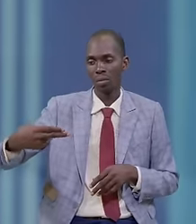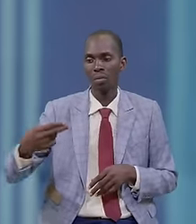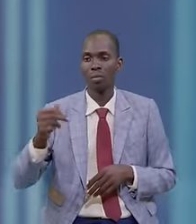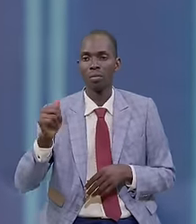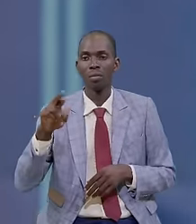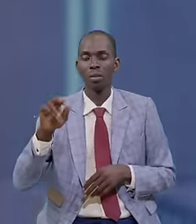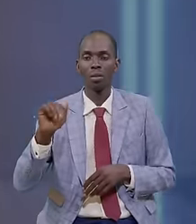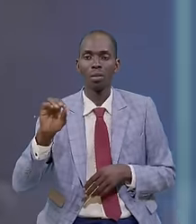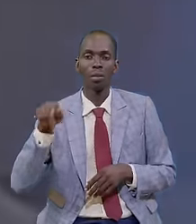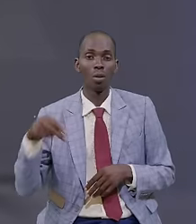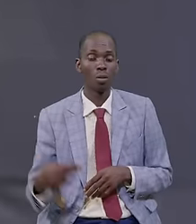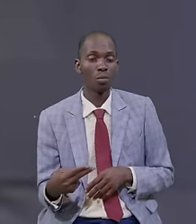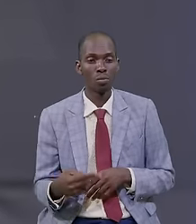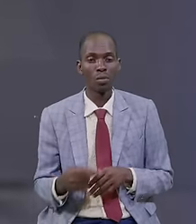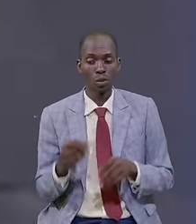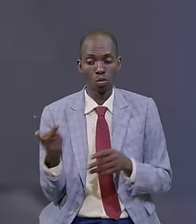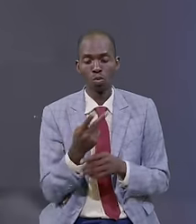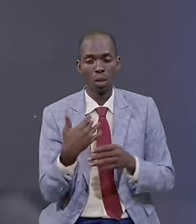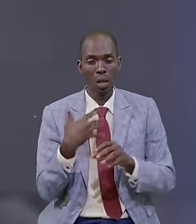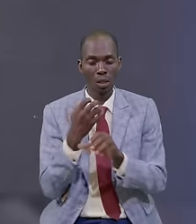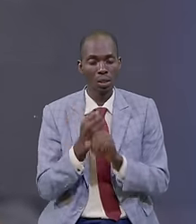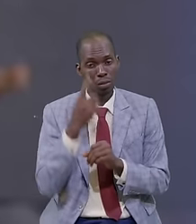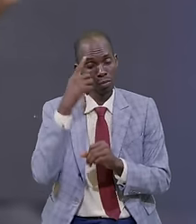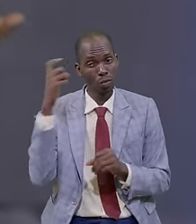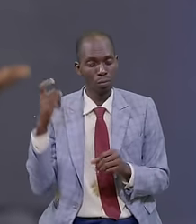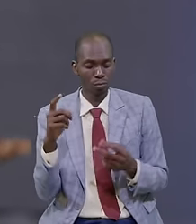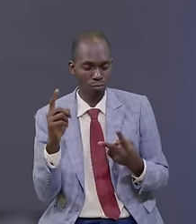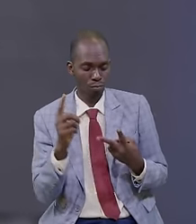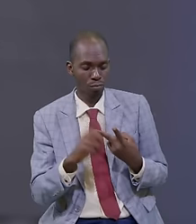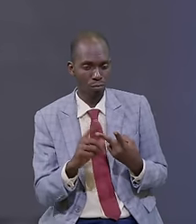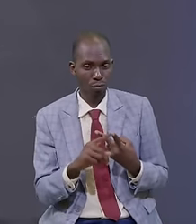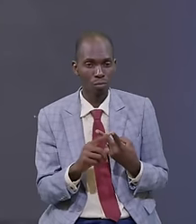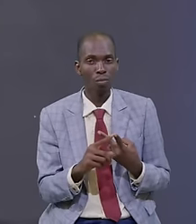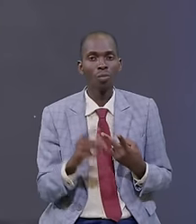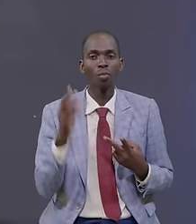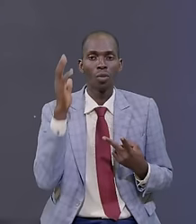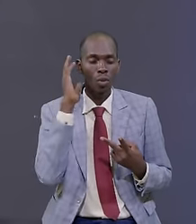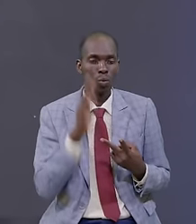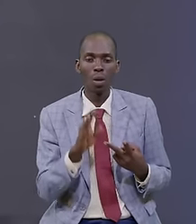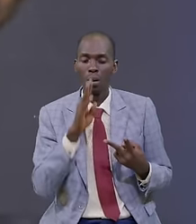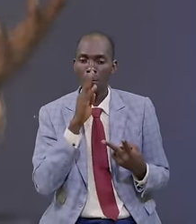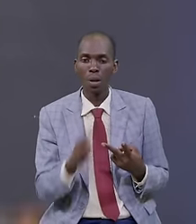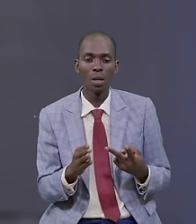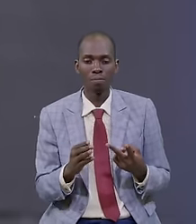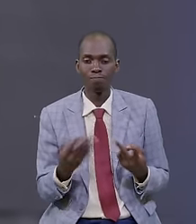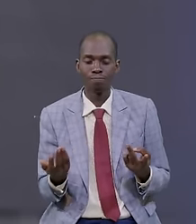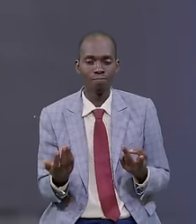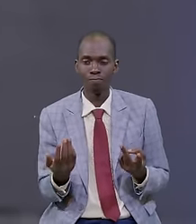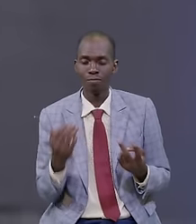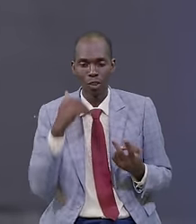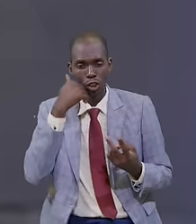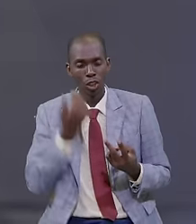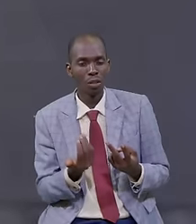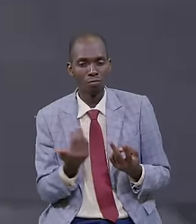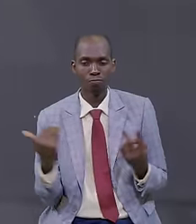One was going to be gotten rid of, the other one was going to be promoted, but he didn't know the meaning of